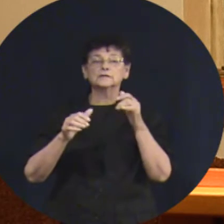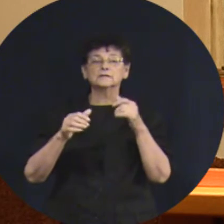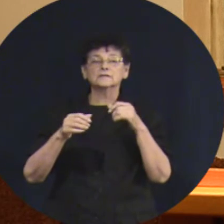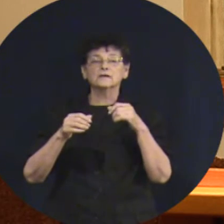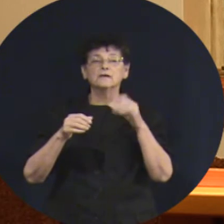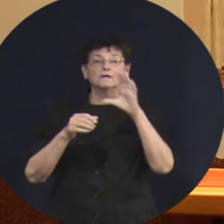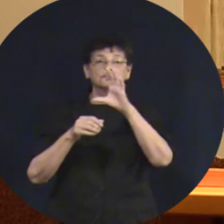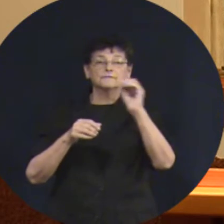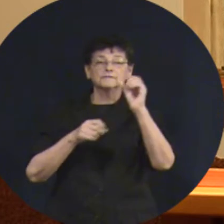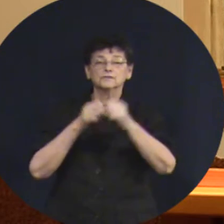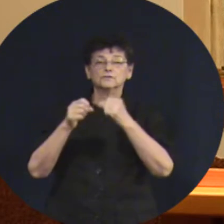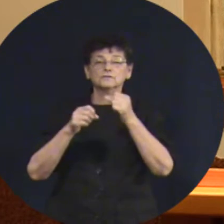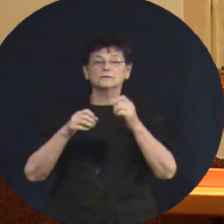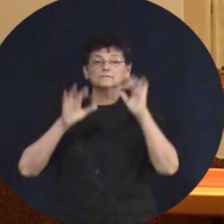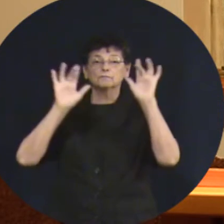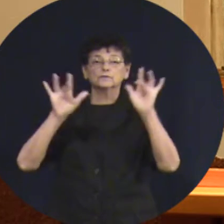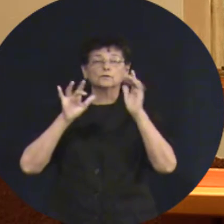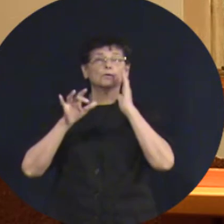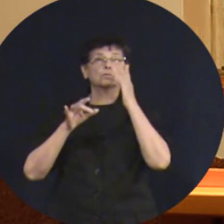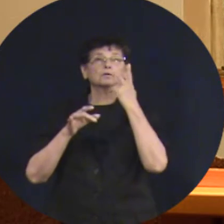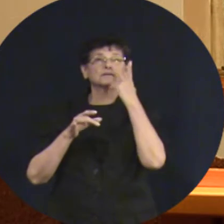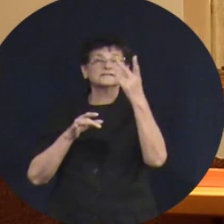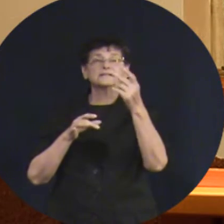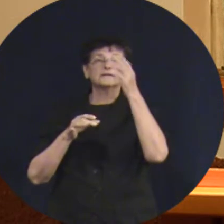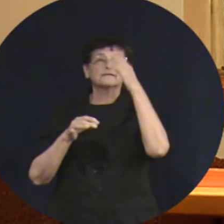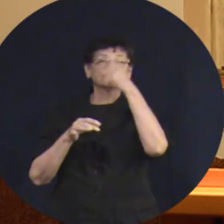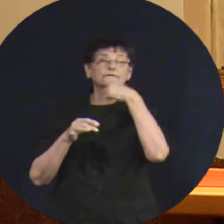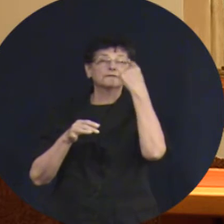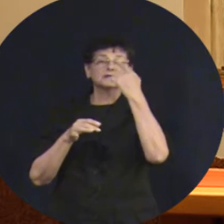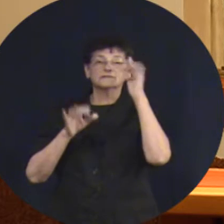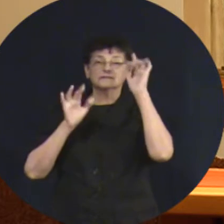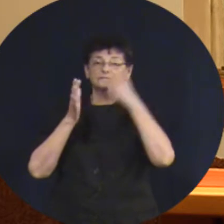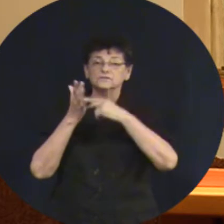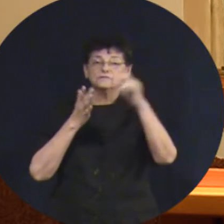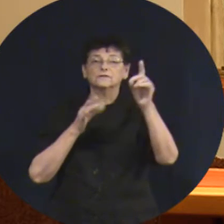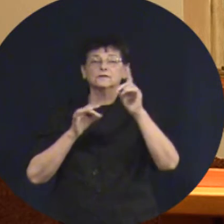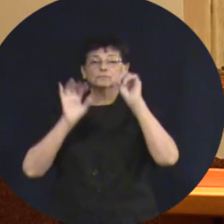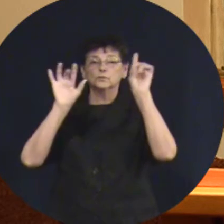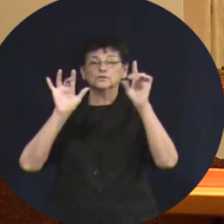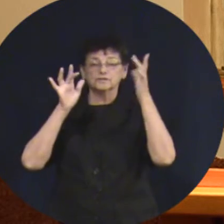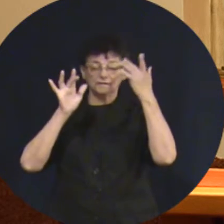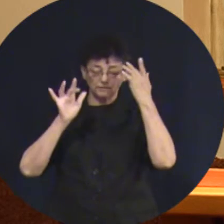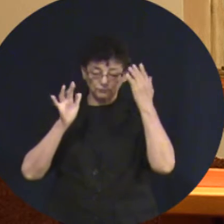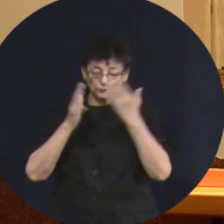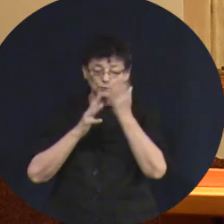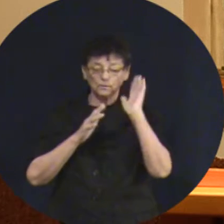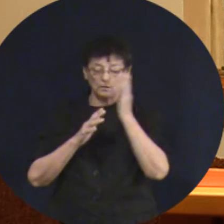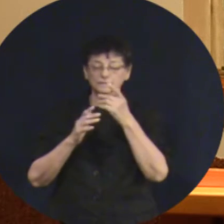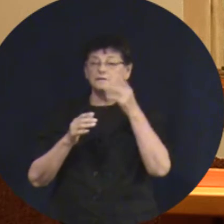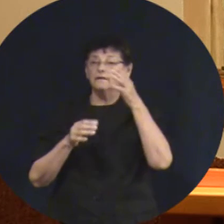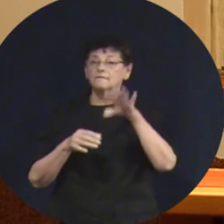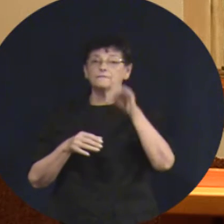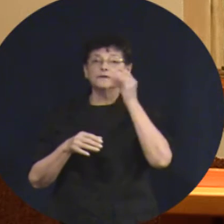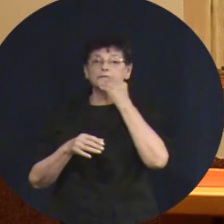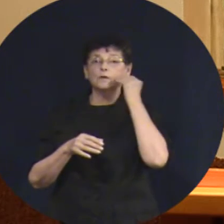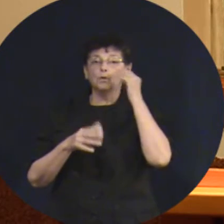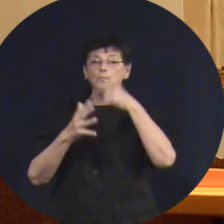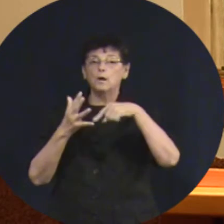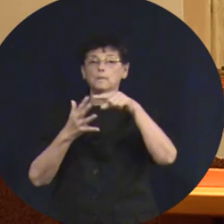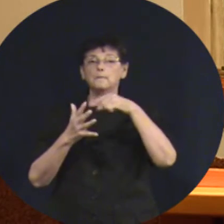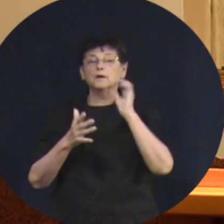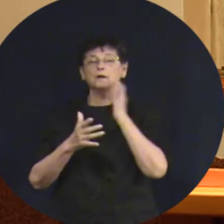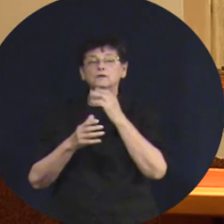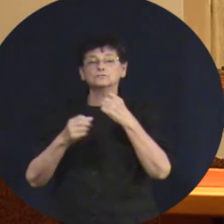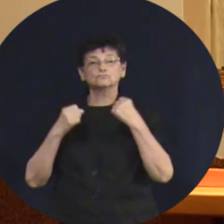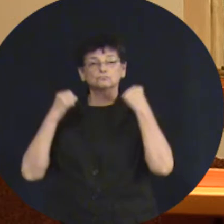year of mercy, they may see the face of divine mercy through us, find a home among us, and